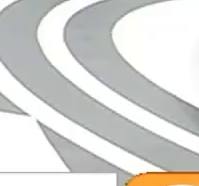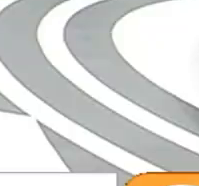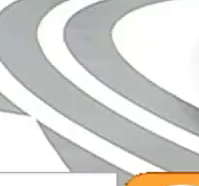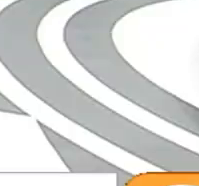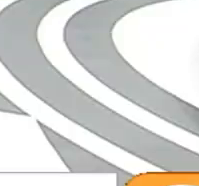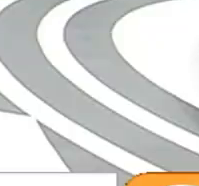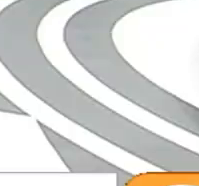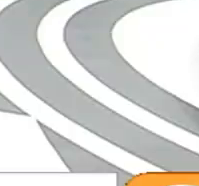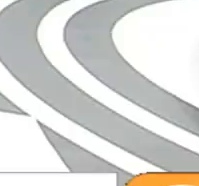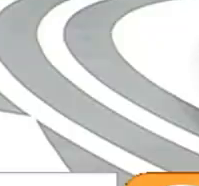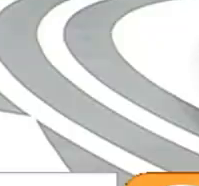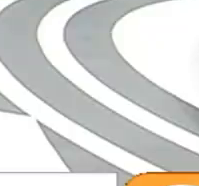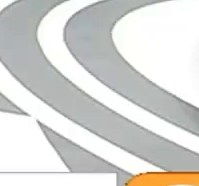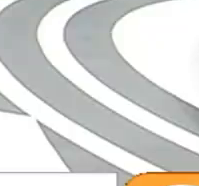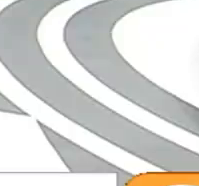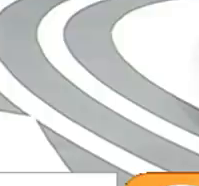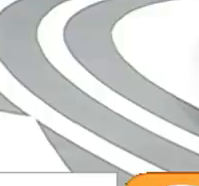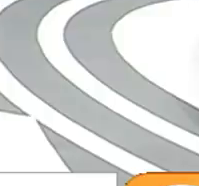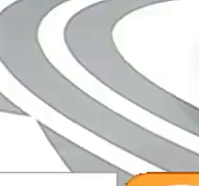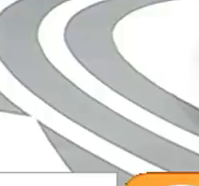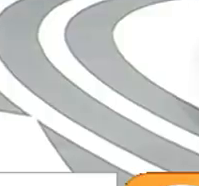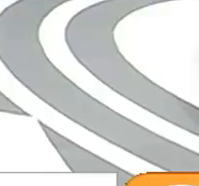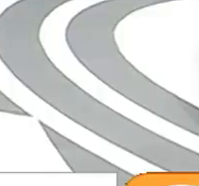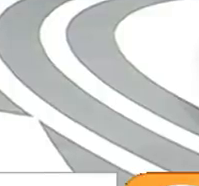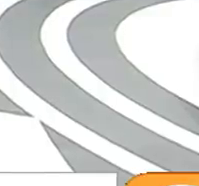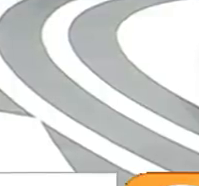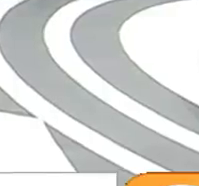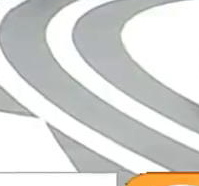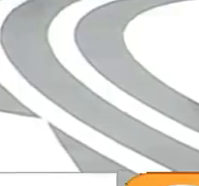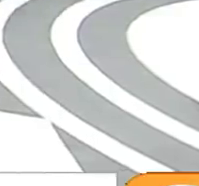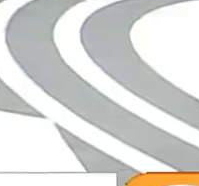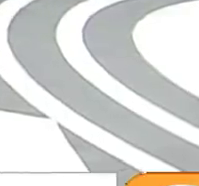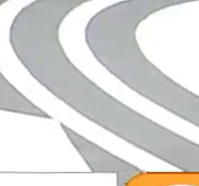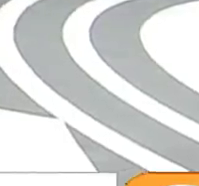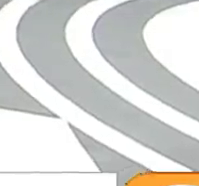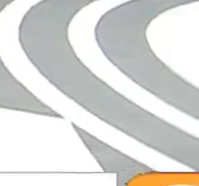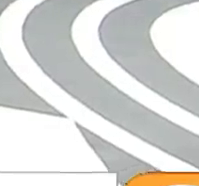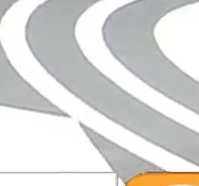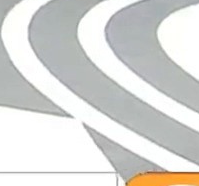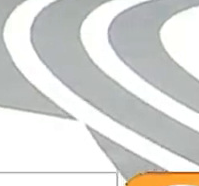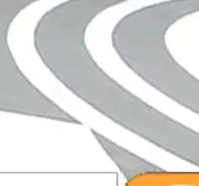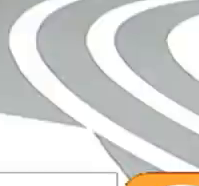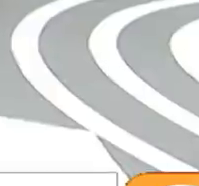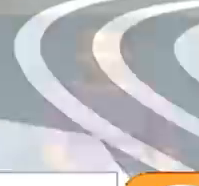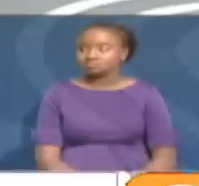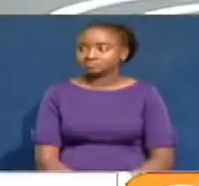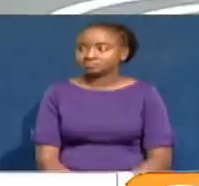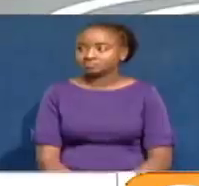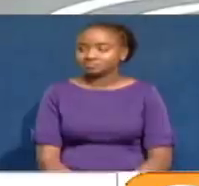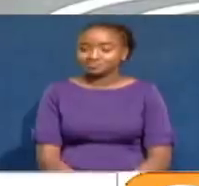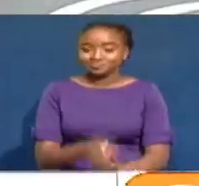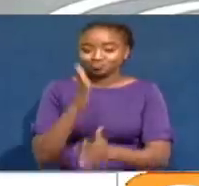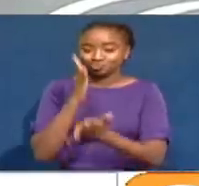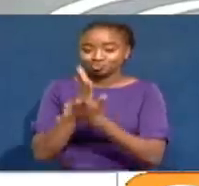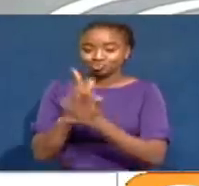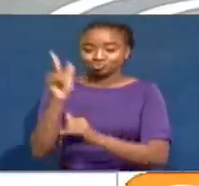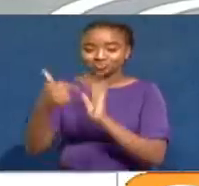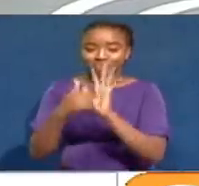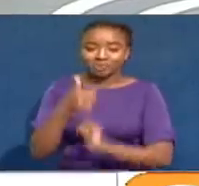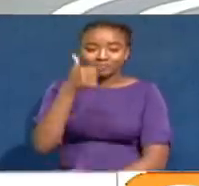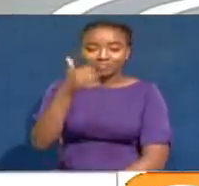clear. But that's a good point. It's clear. It's the leadership. It's yes. The people driving yes. This. Yes. And you are both part of